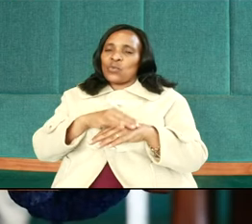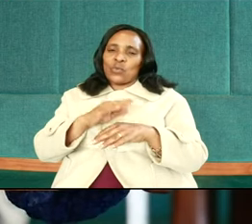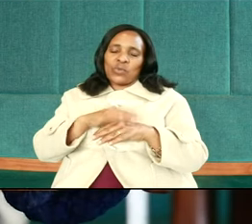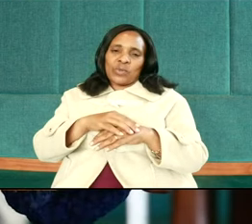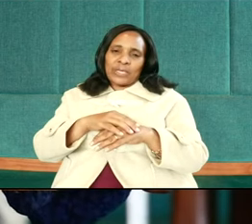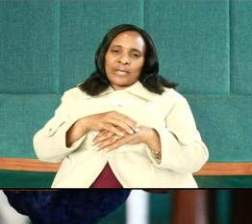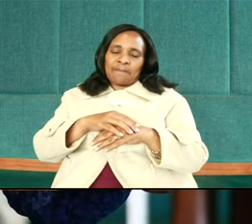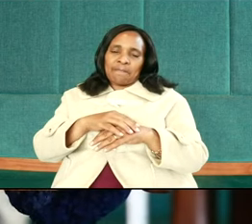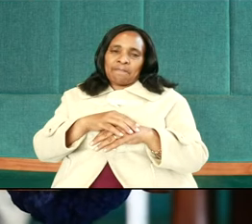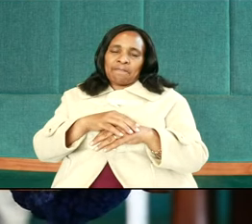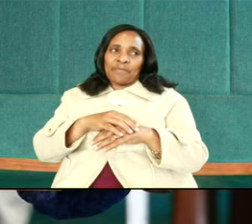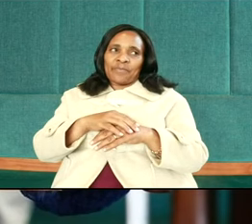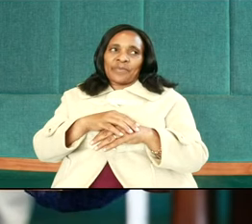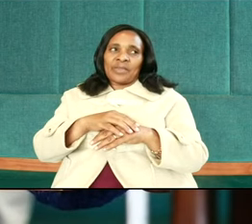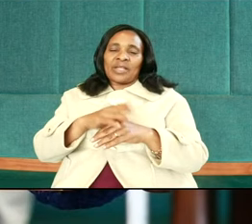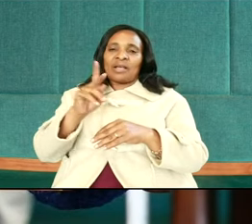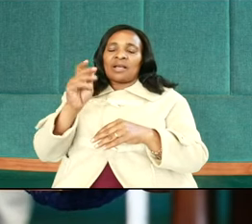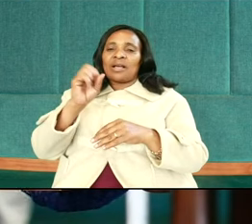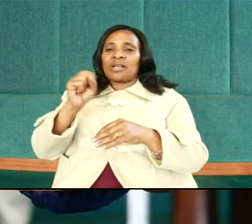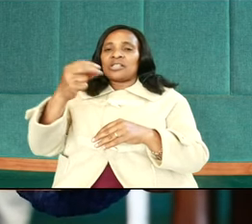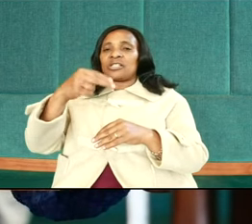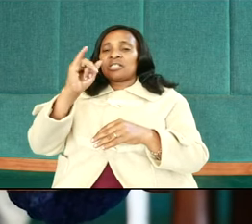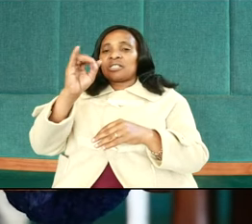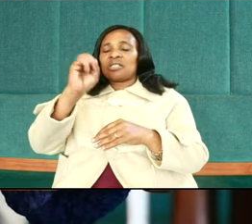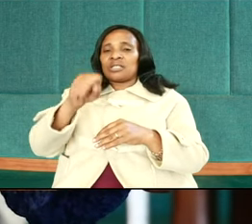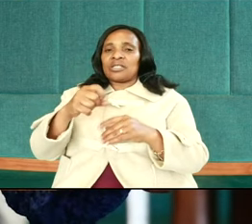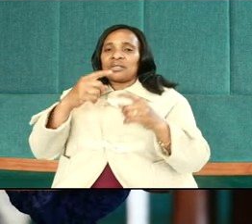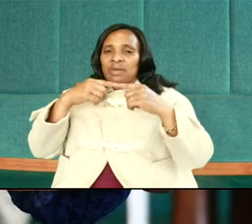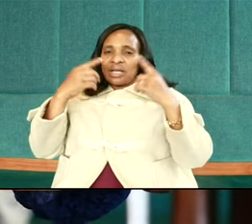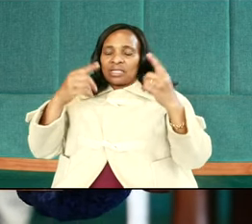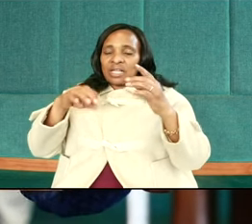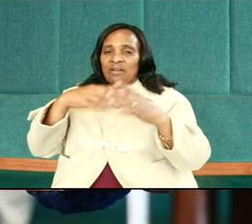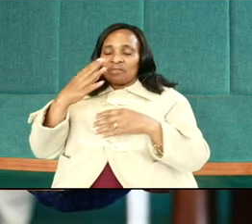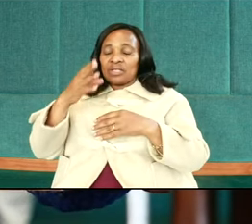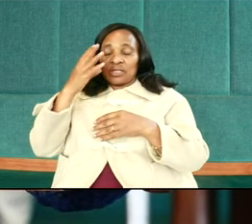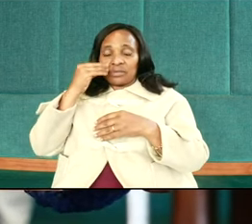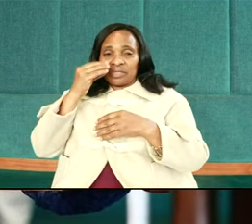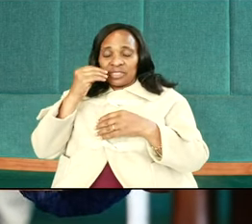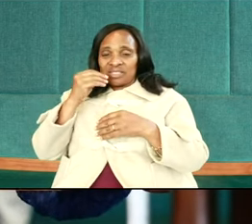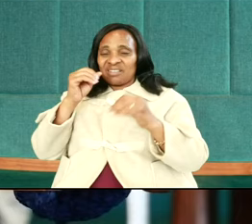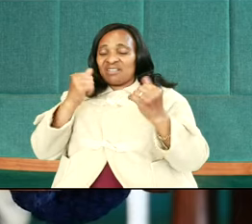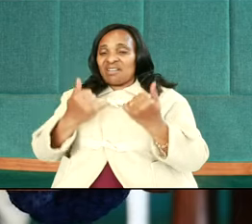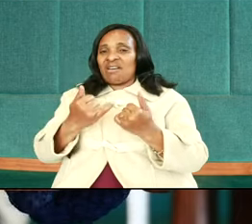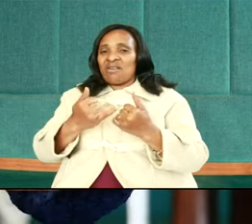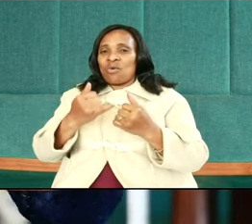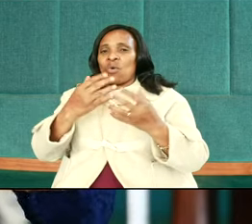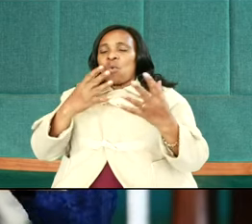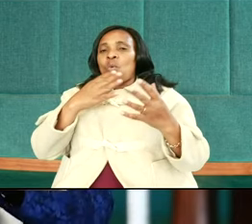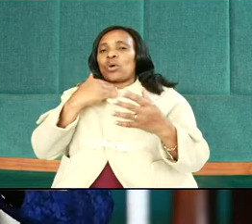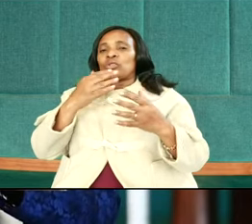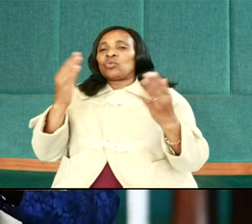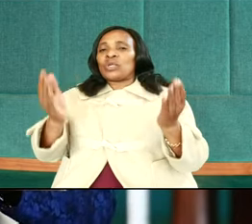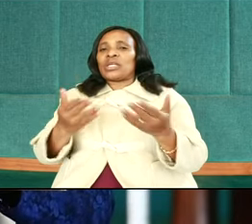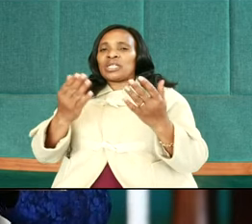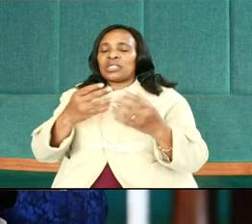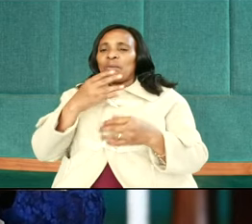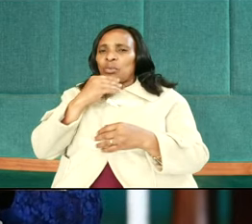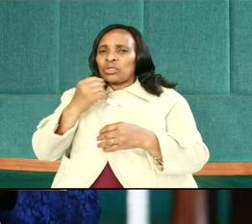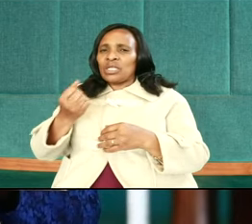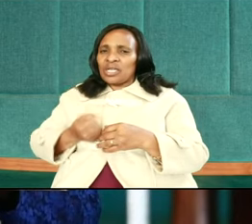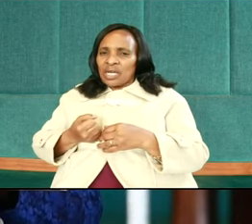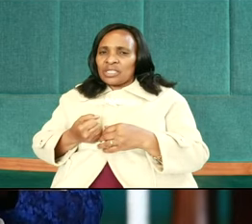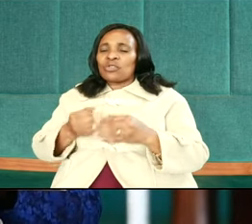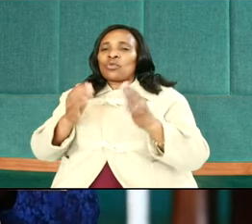grade. Kashish smiled. After that experience, Kashish wants to encourage other boys and girls to